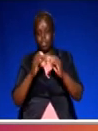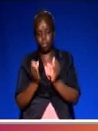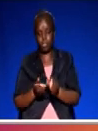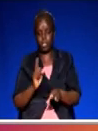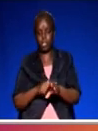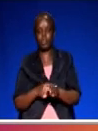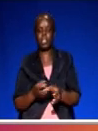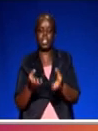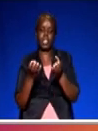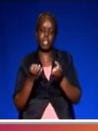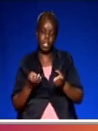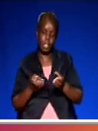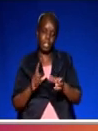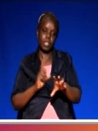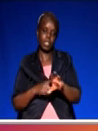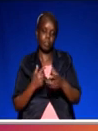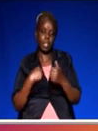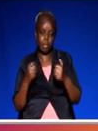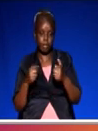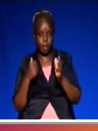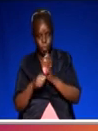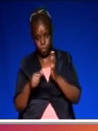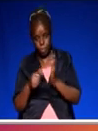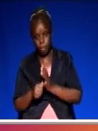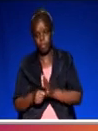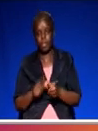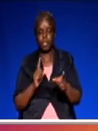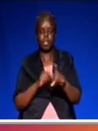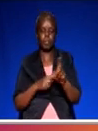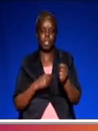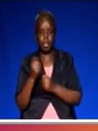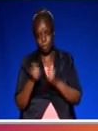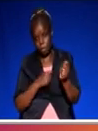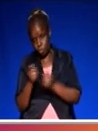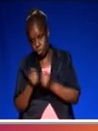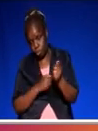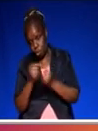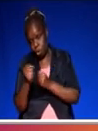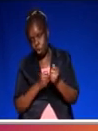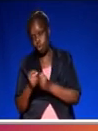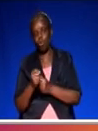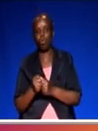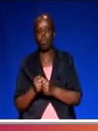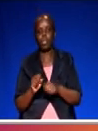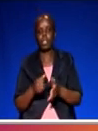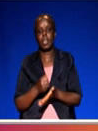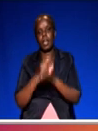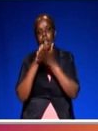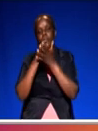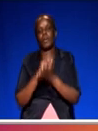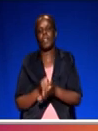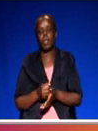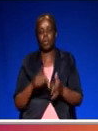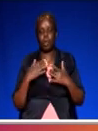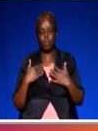when there is a calamity, for instance, famine, or when there is war with a vicious community. Then we have the